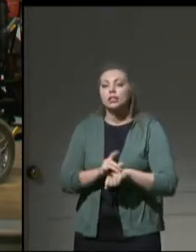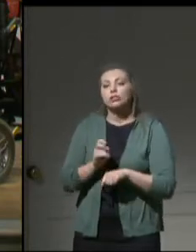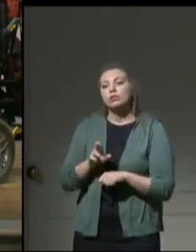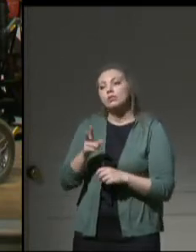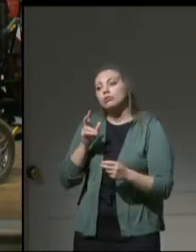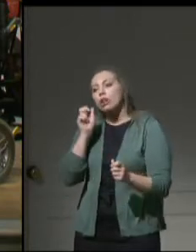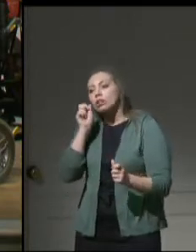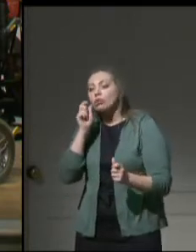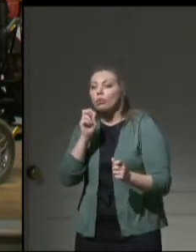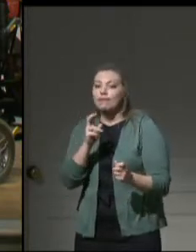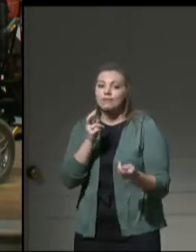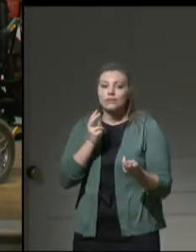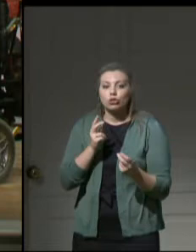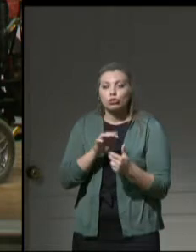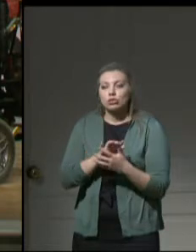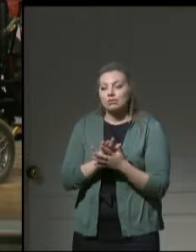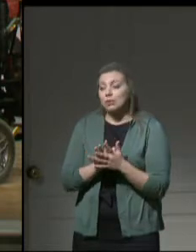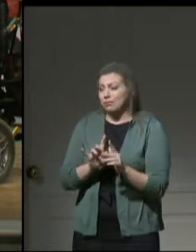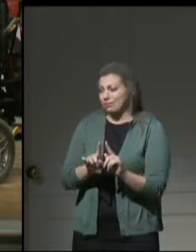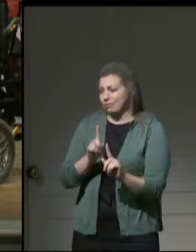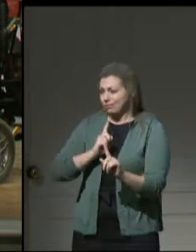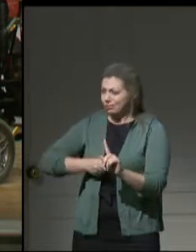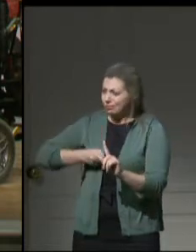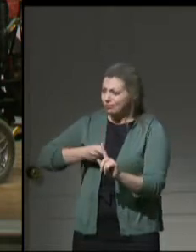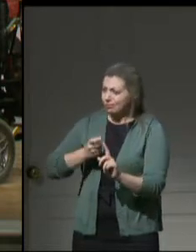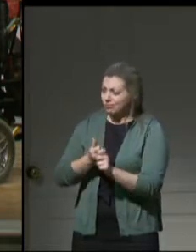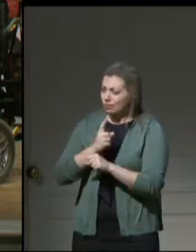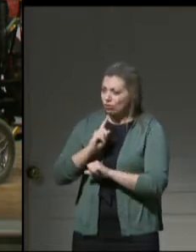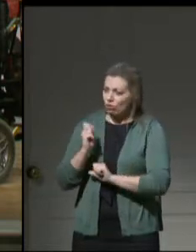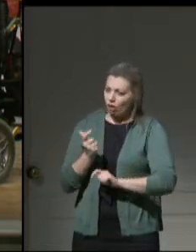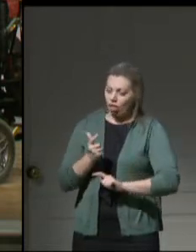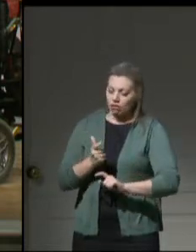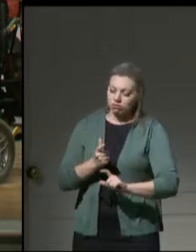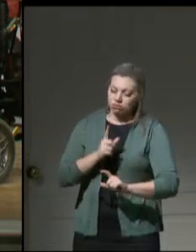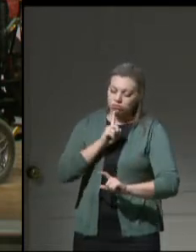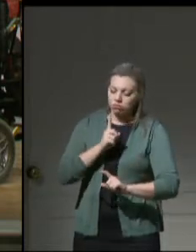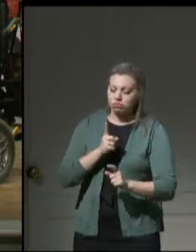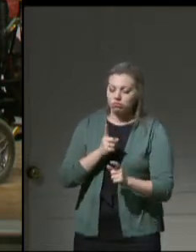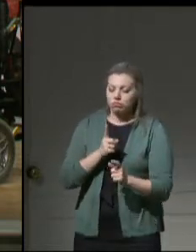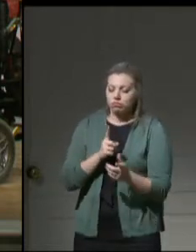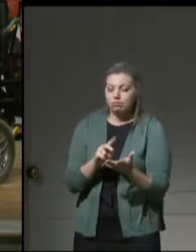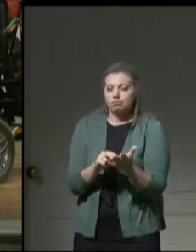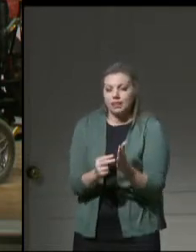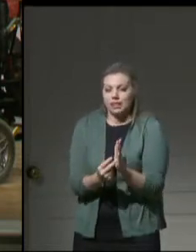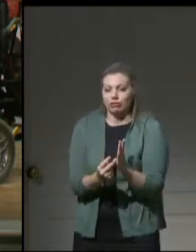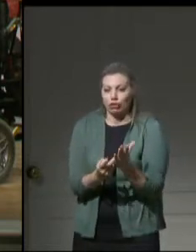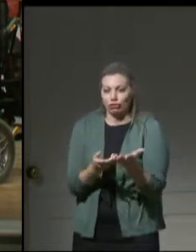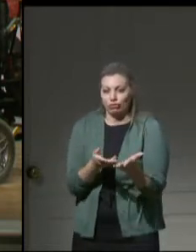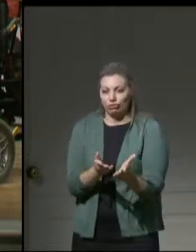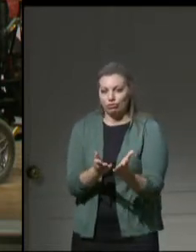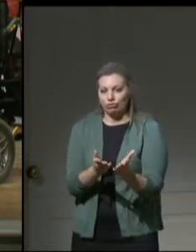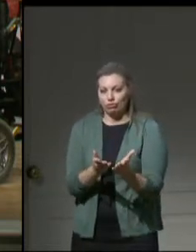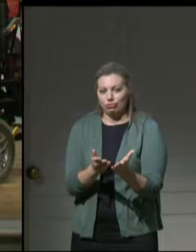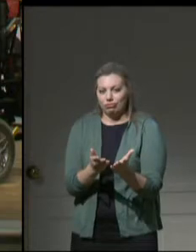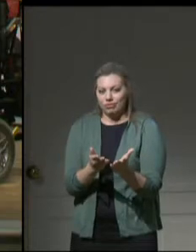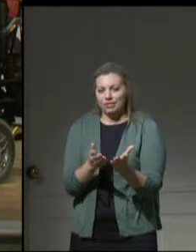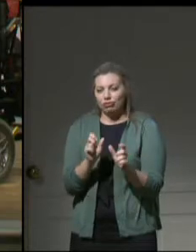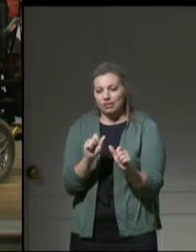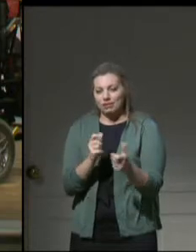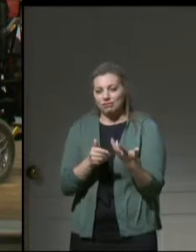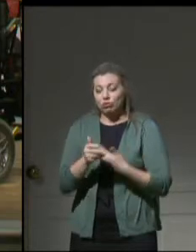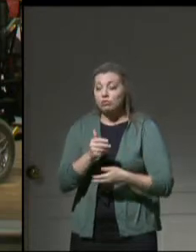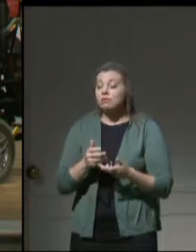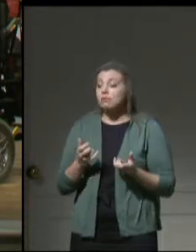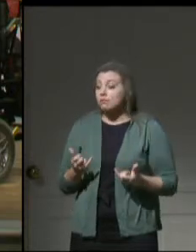visual, but in making sure that those are all meaningful ways to interact. I will say we're working on a project right